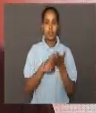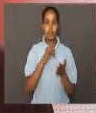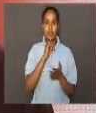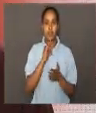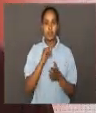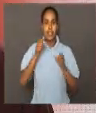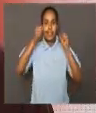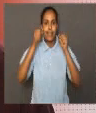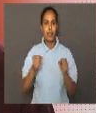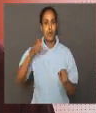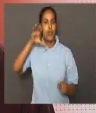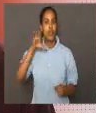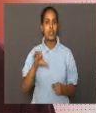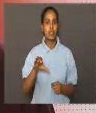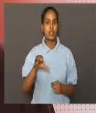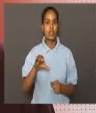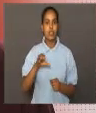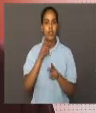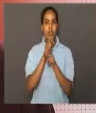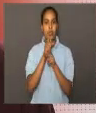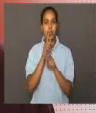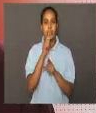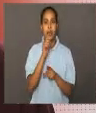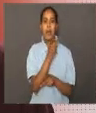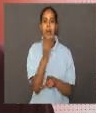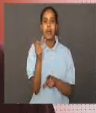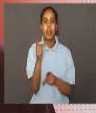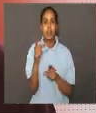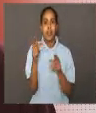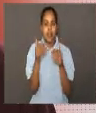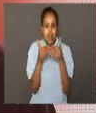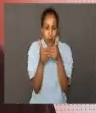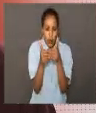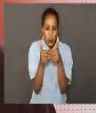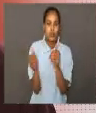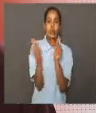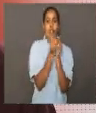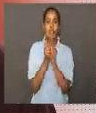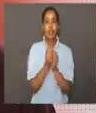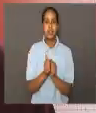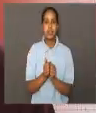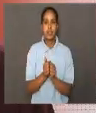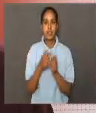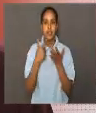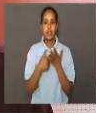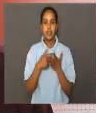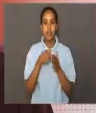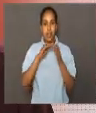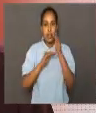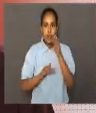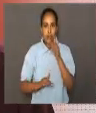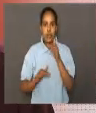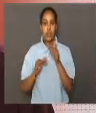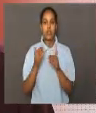These strong forces keep the particles close together. This